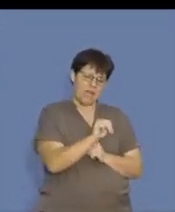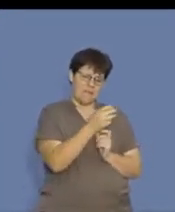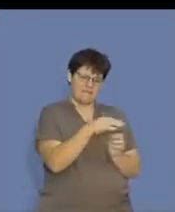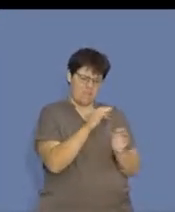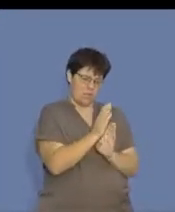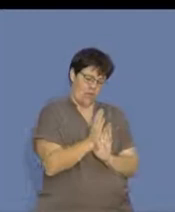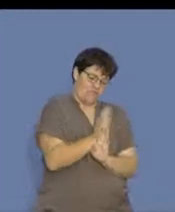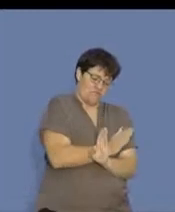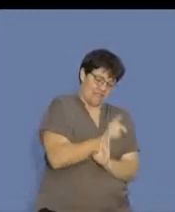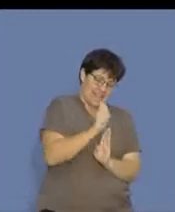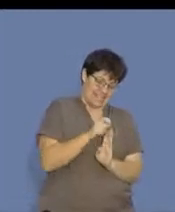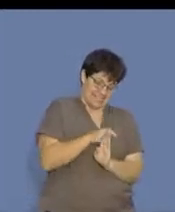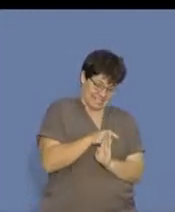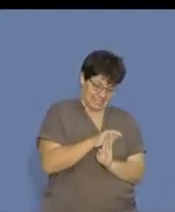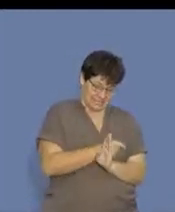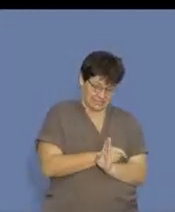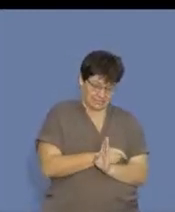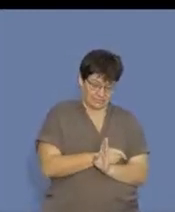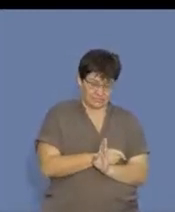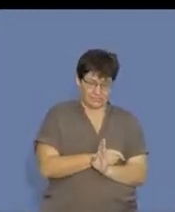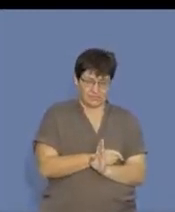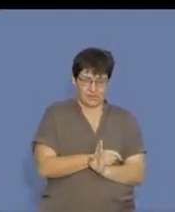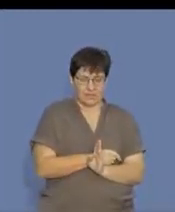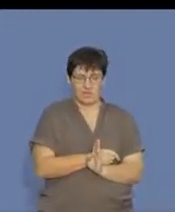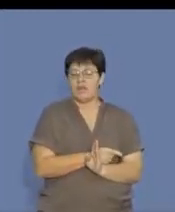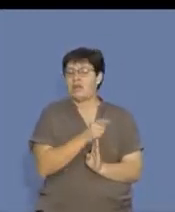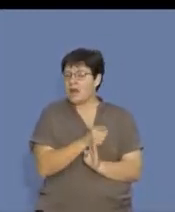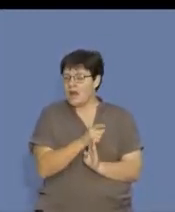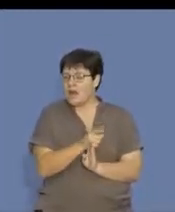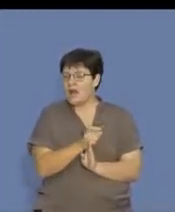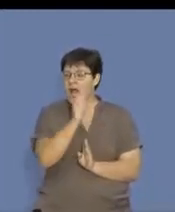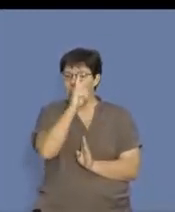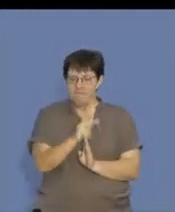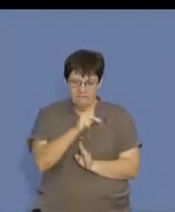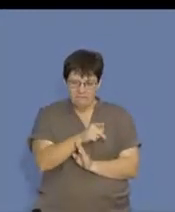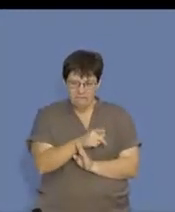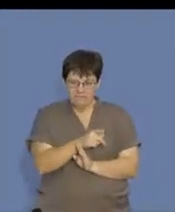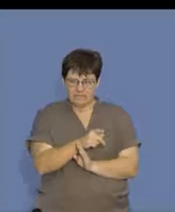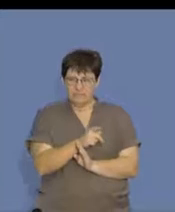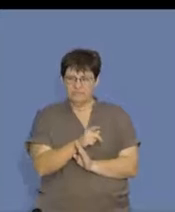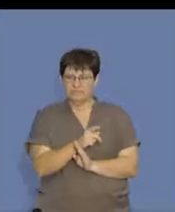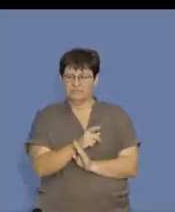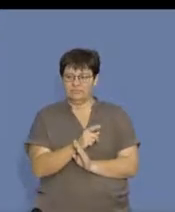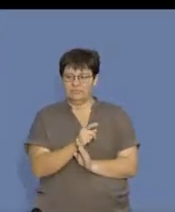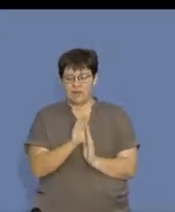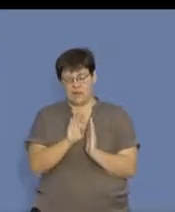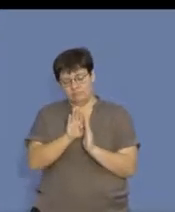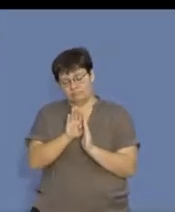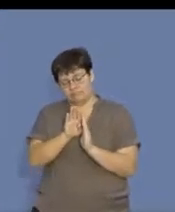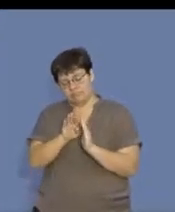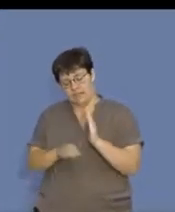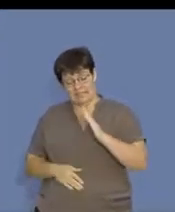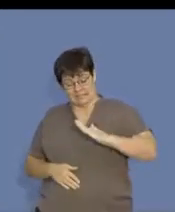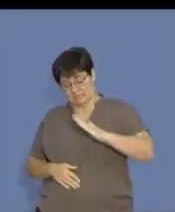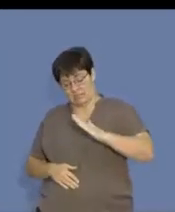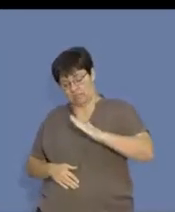normally in front of the x there. If I make it a half, it means this becomes less